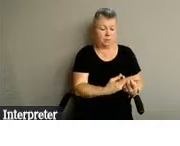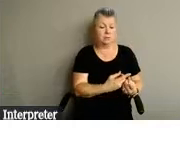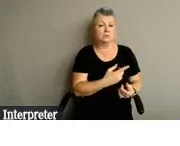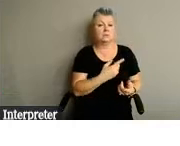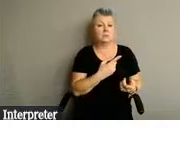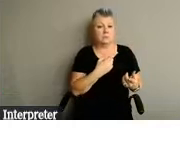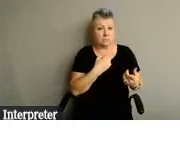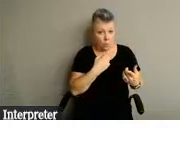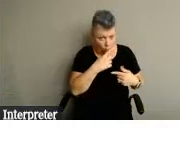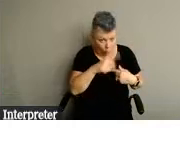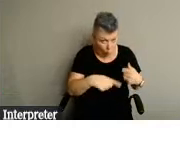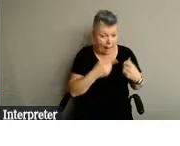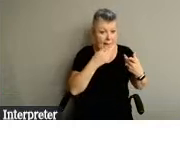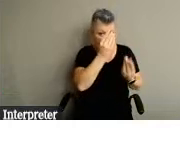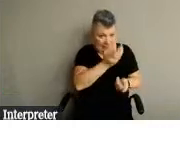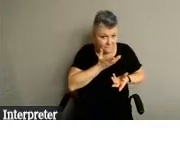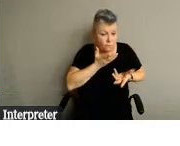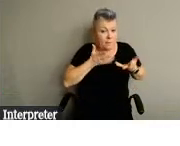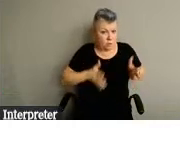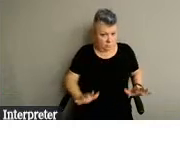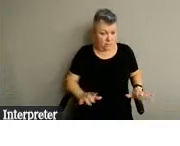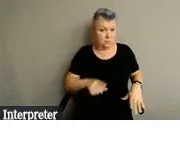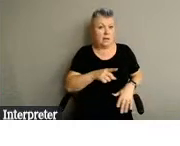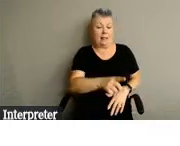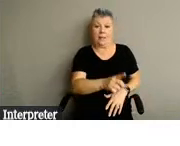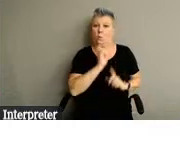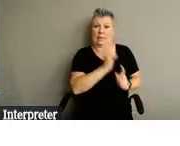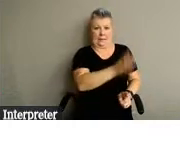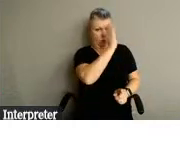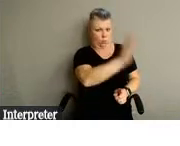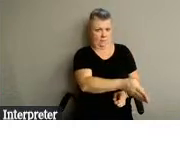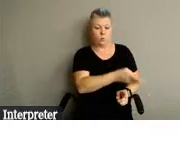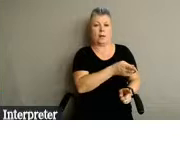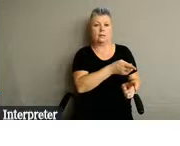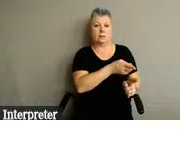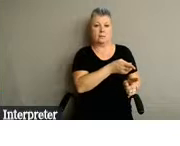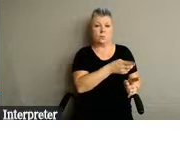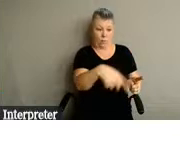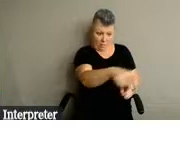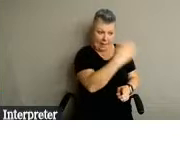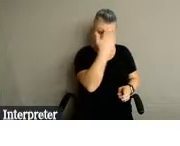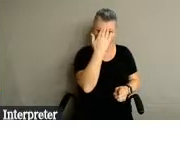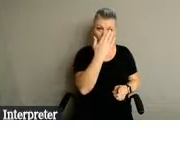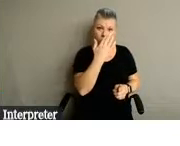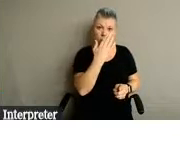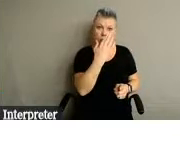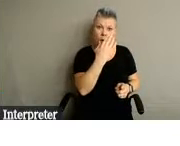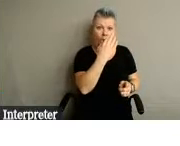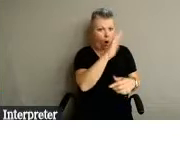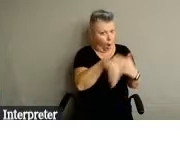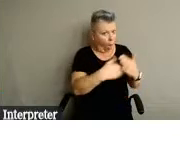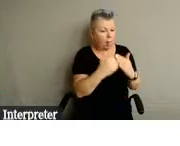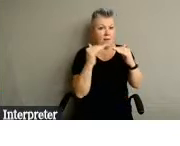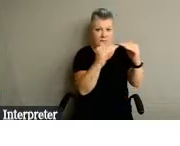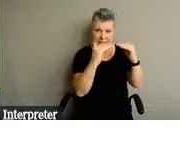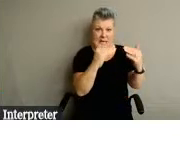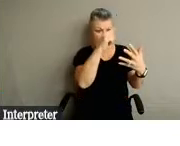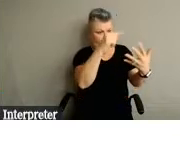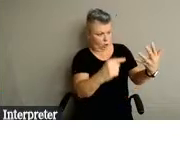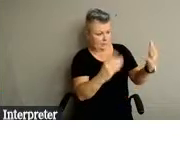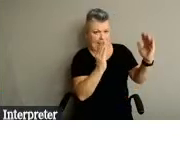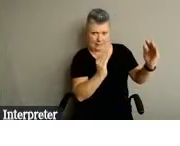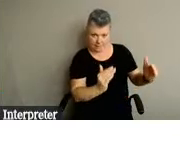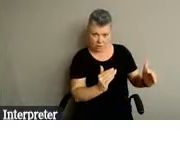is completed. They receive that information directly from us so that they can know across the board for each standard and